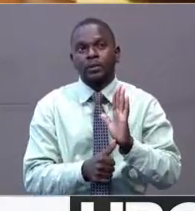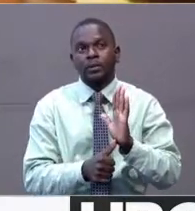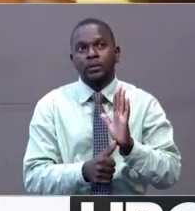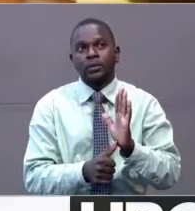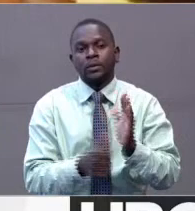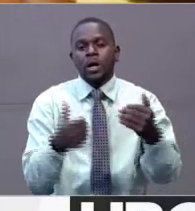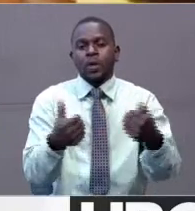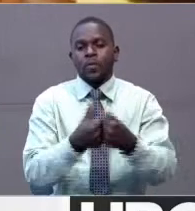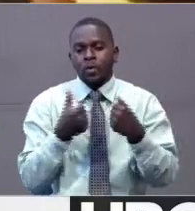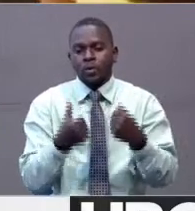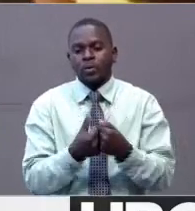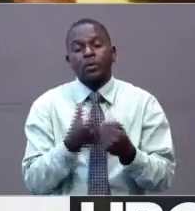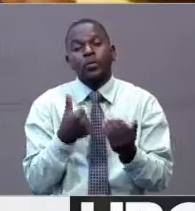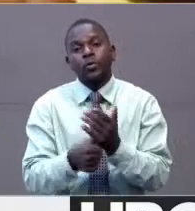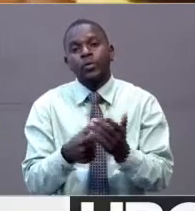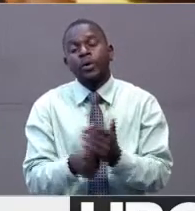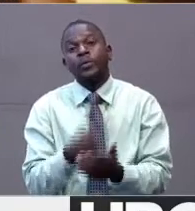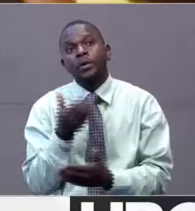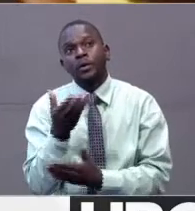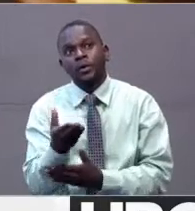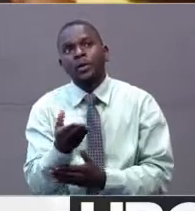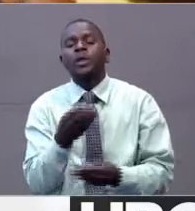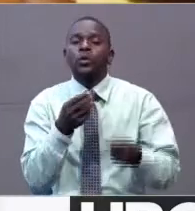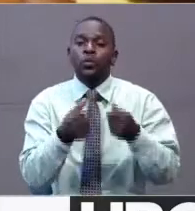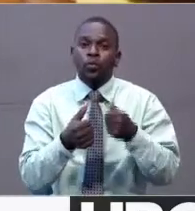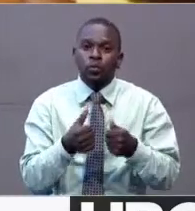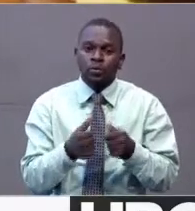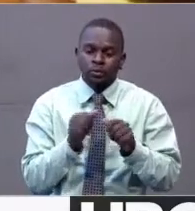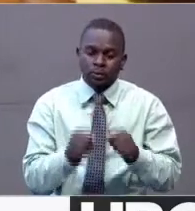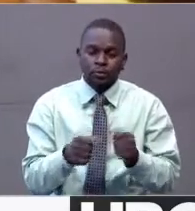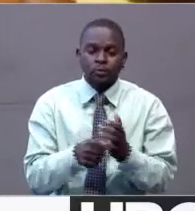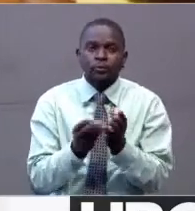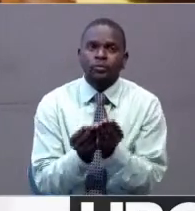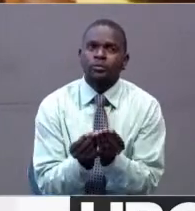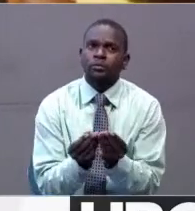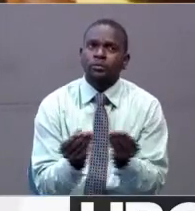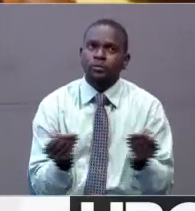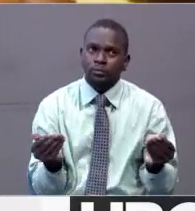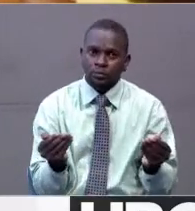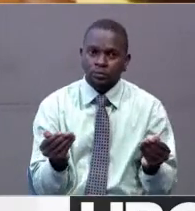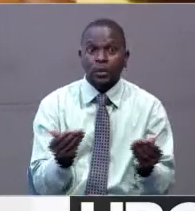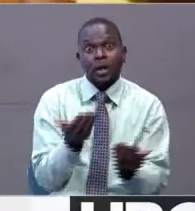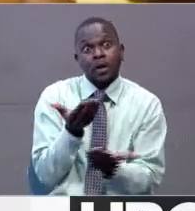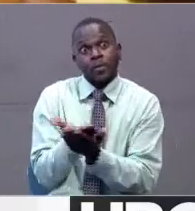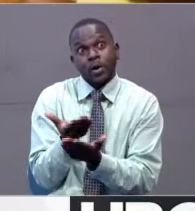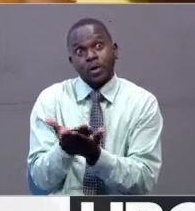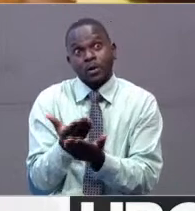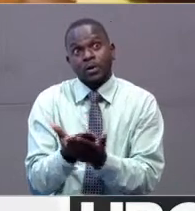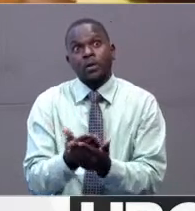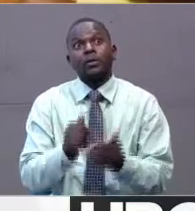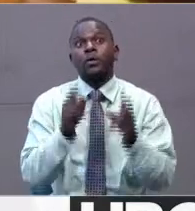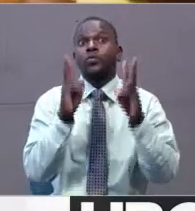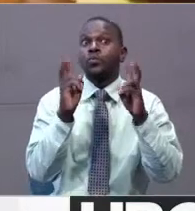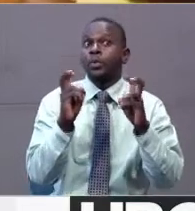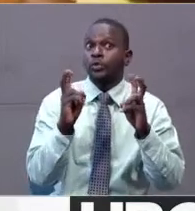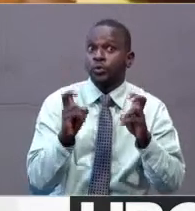Tell me the kind of problems to have, which ones can be dealt with by petitions, motions,